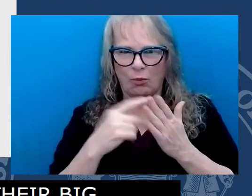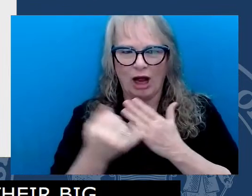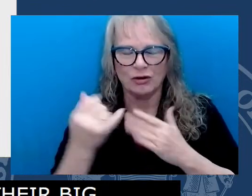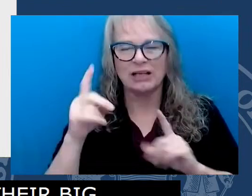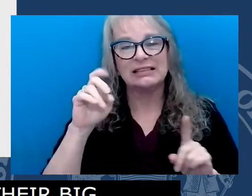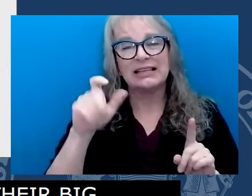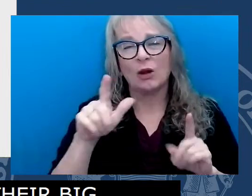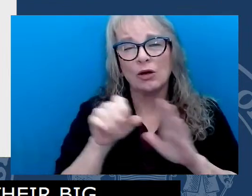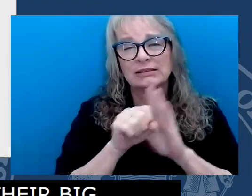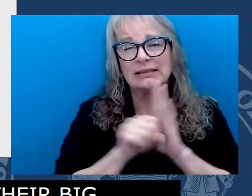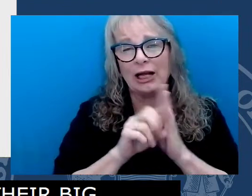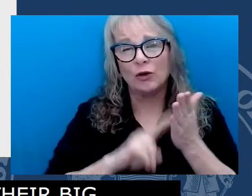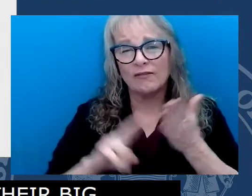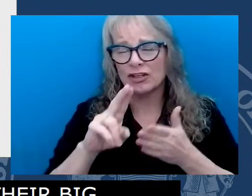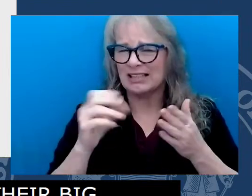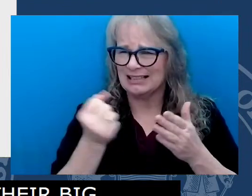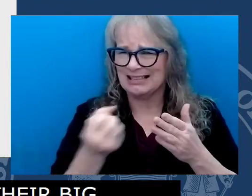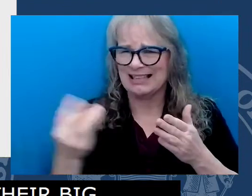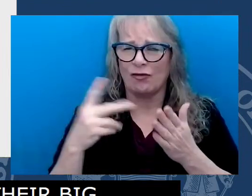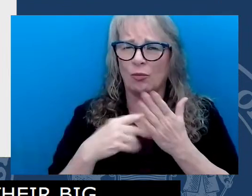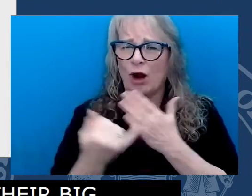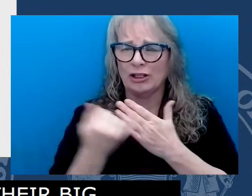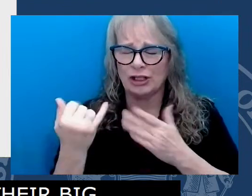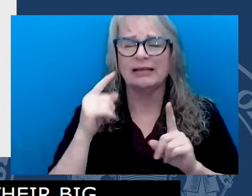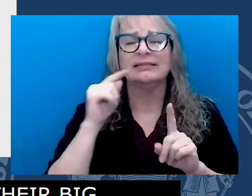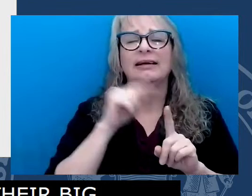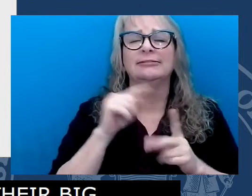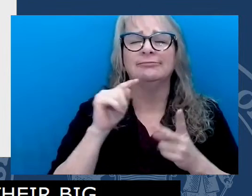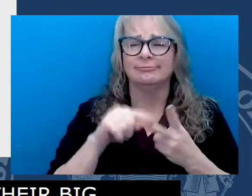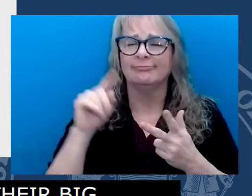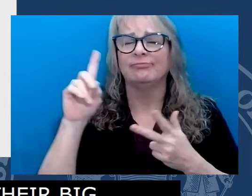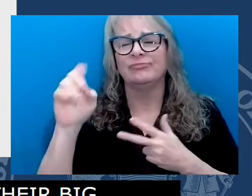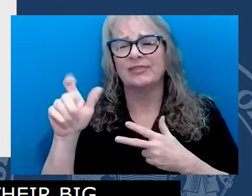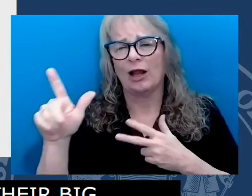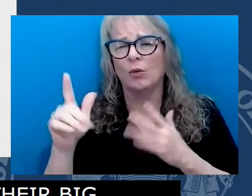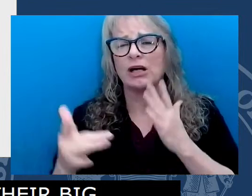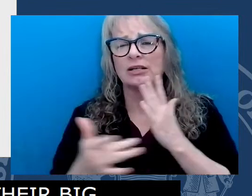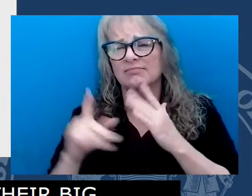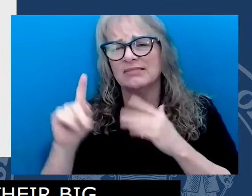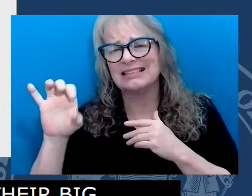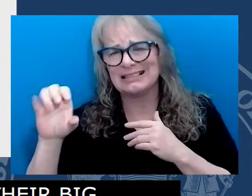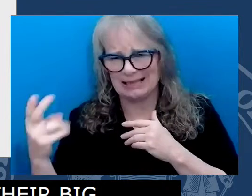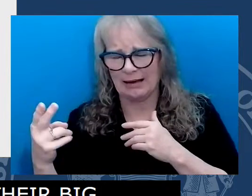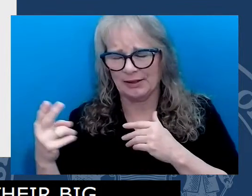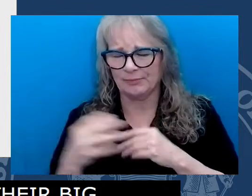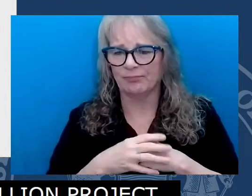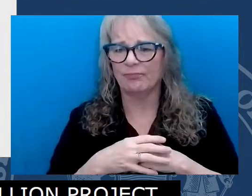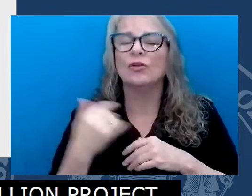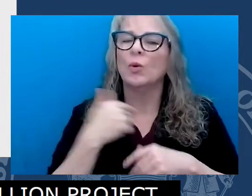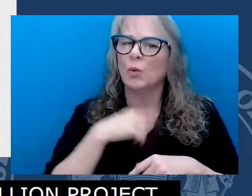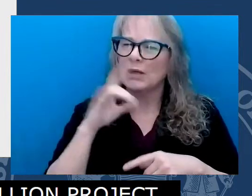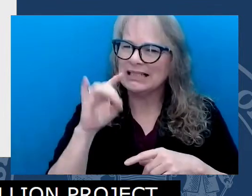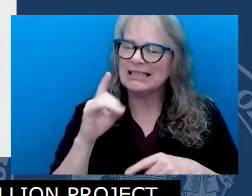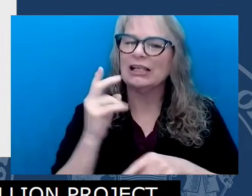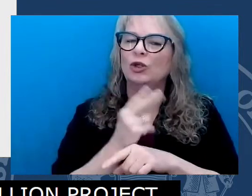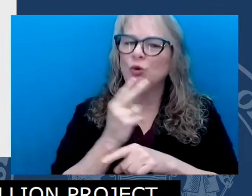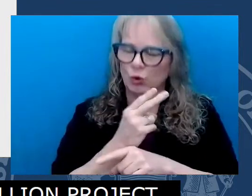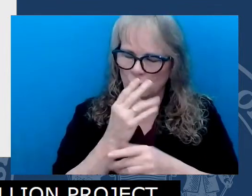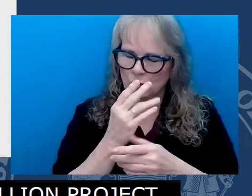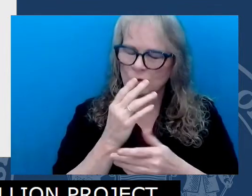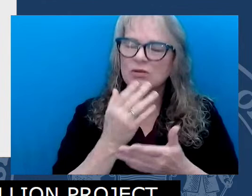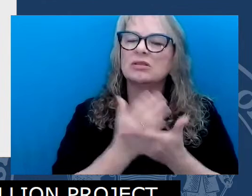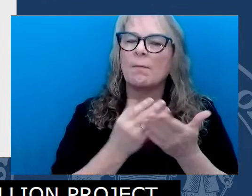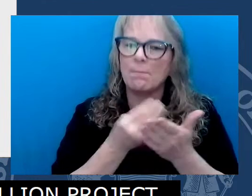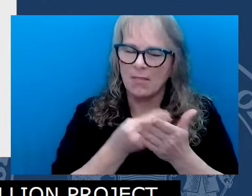here on campus, and then Delaware Tech. We did direct considerable resources to response